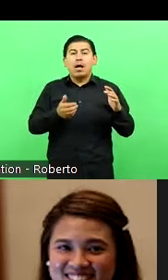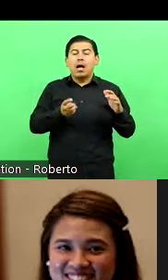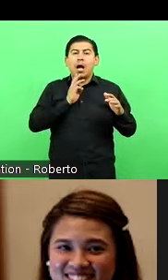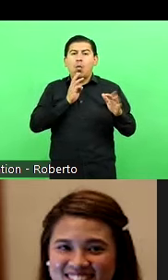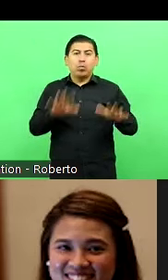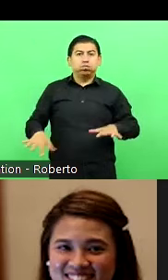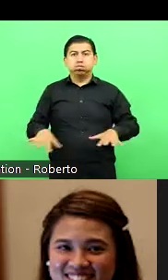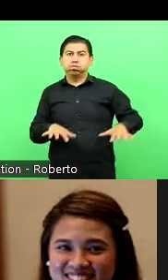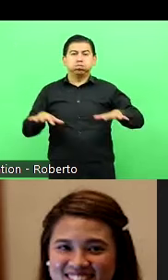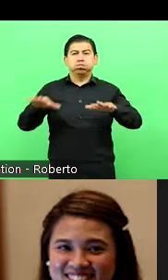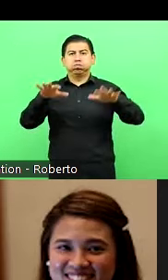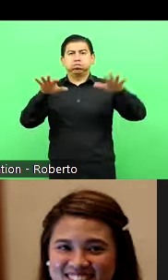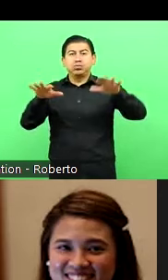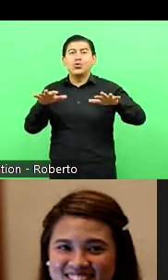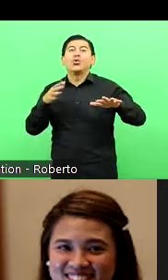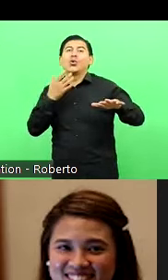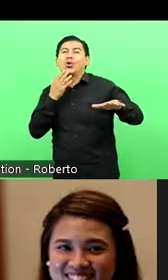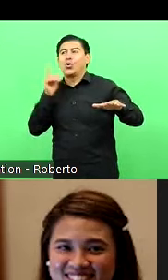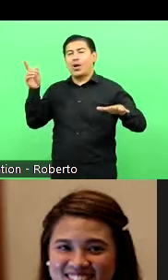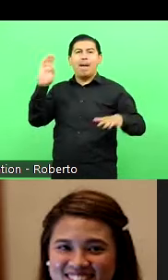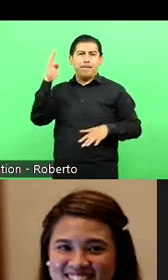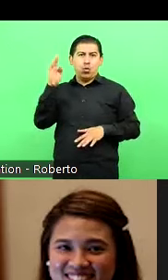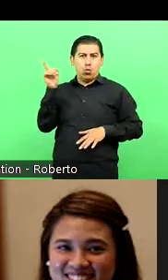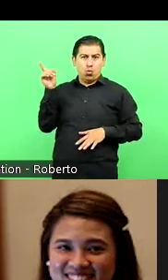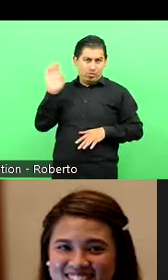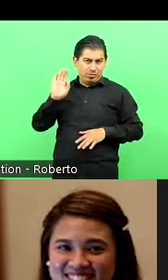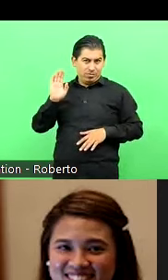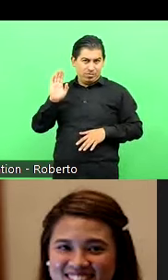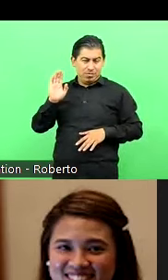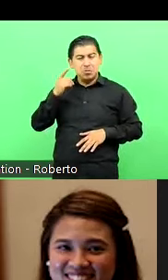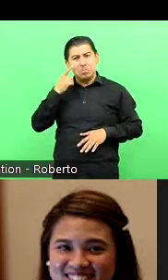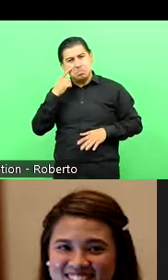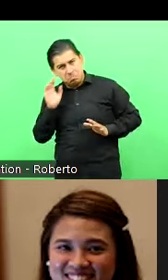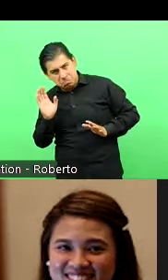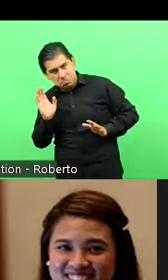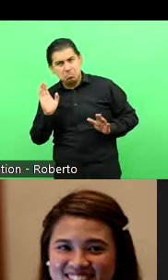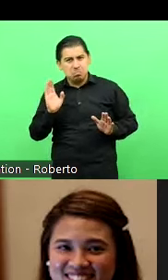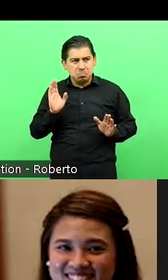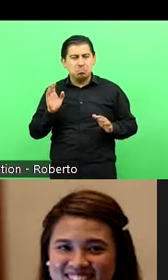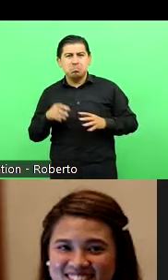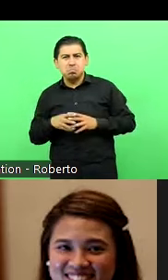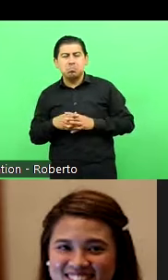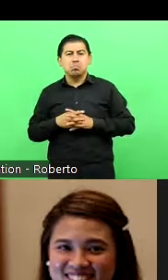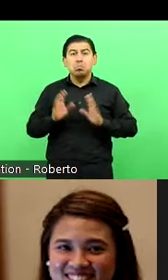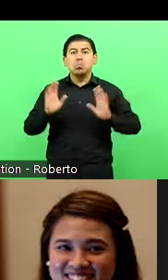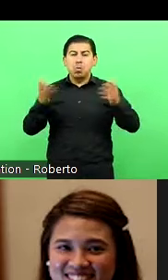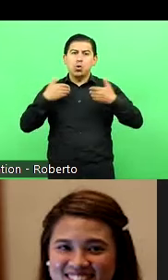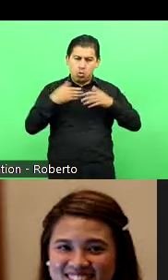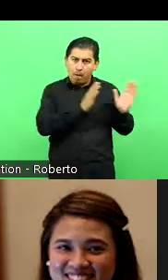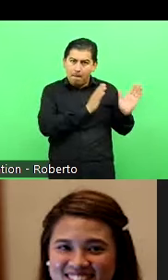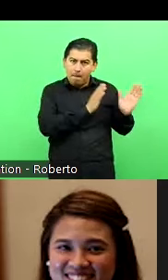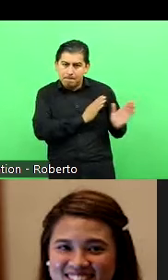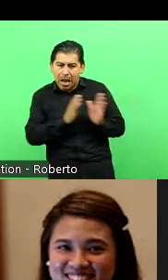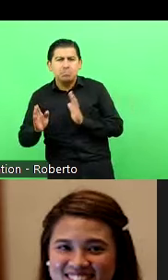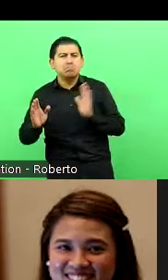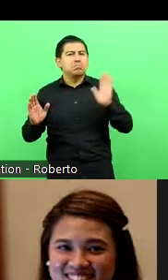make, particularly on prioritizing disaster risk management interventions according to